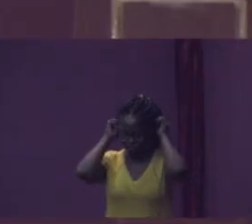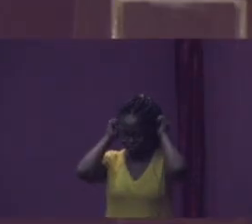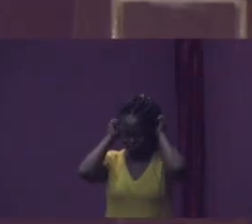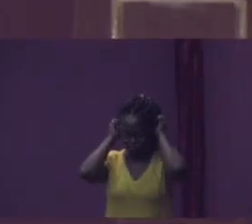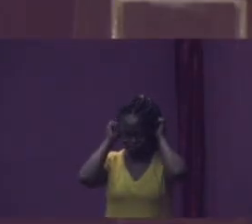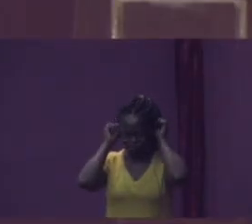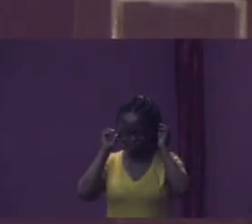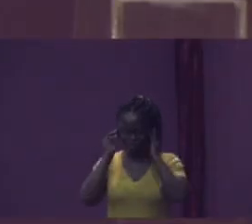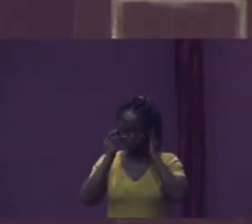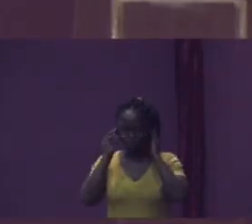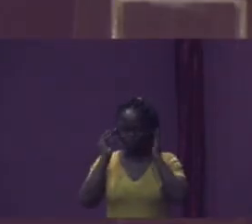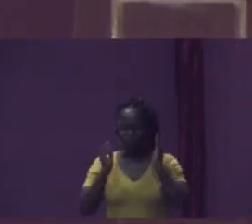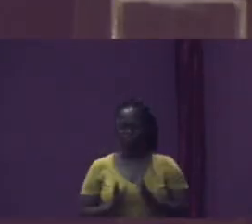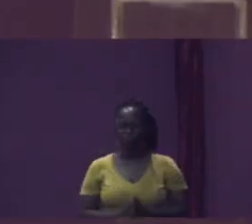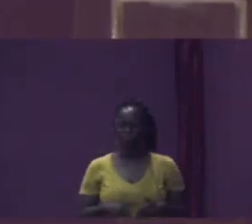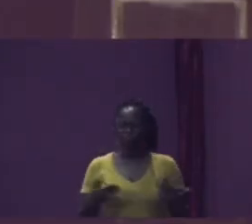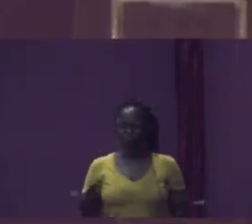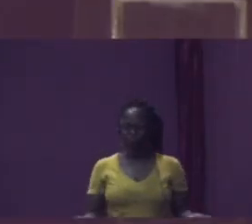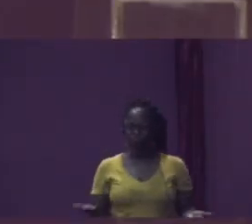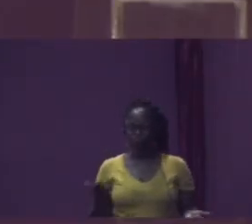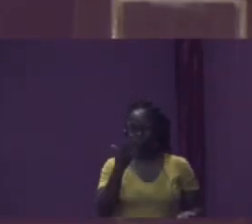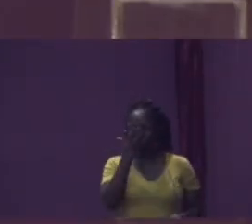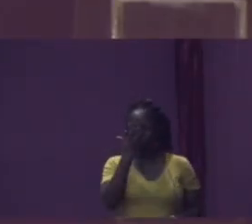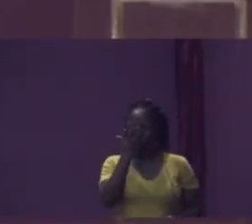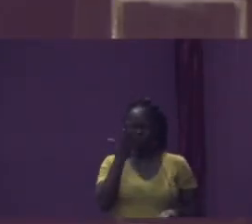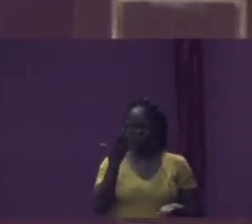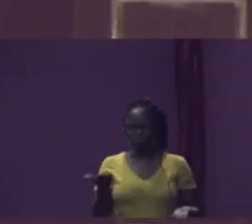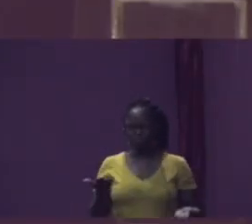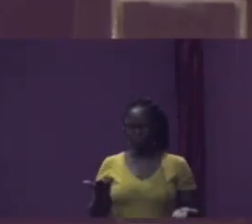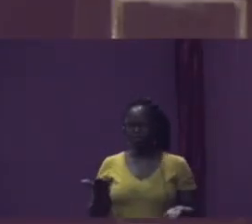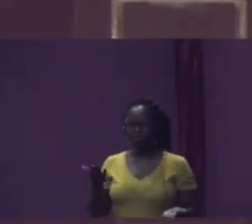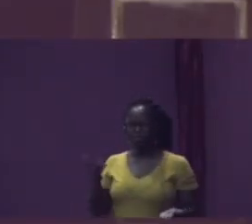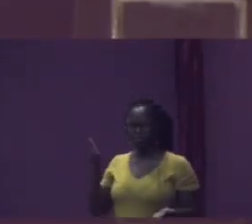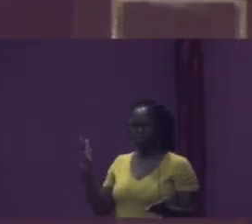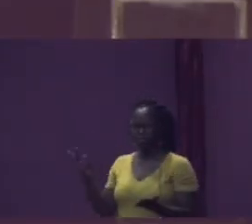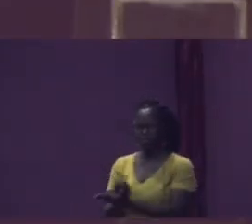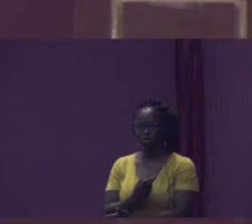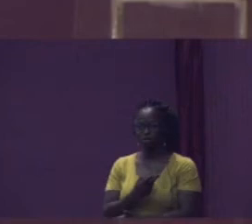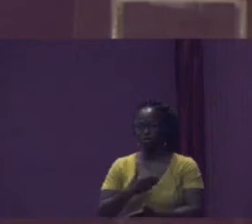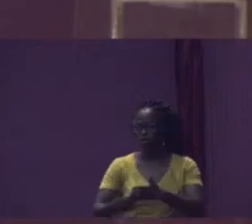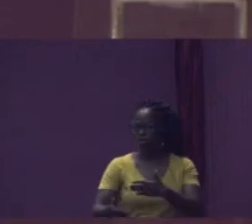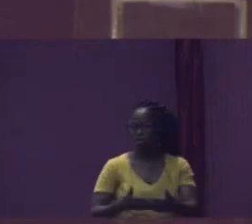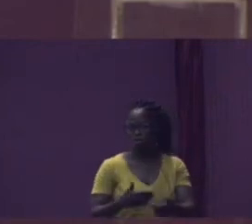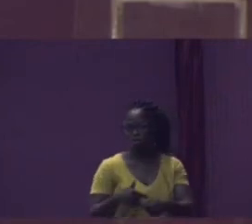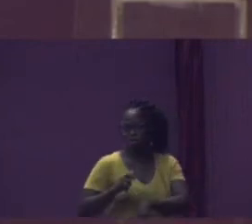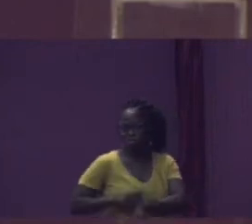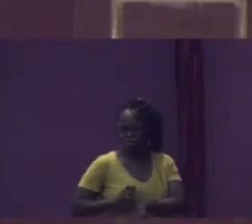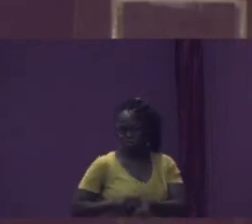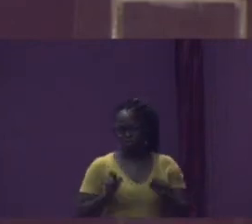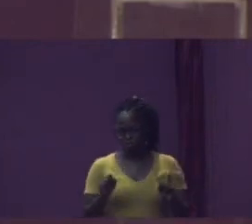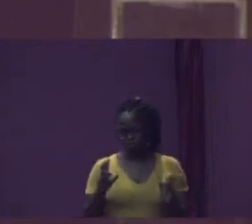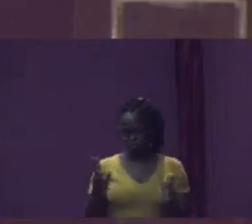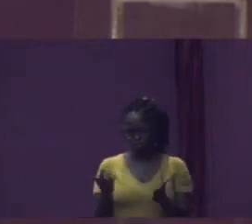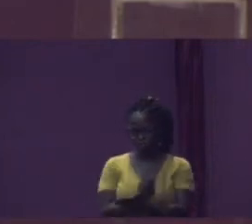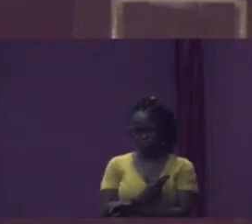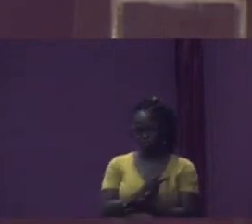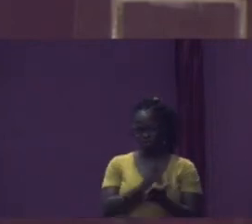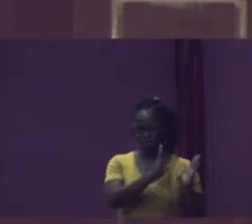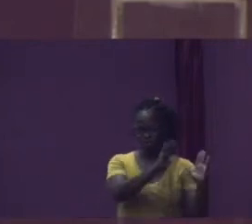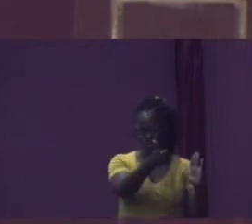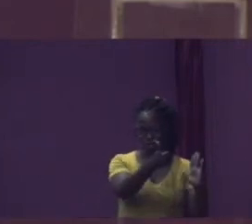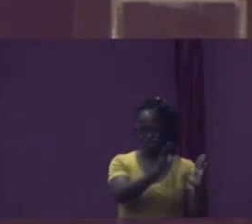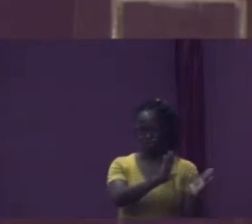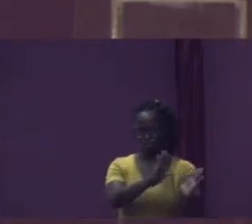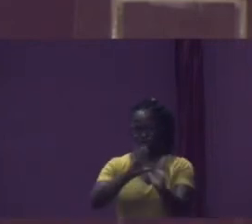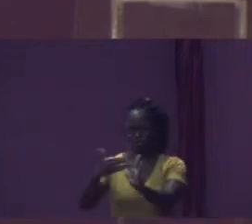And so the delay can take place at any one of these points. And often when you have a worst case scenario, the